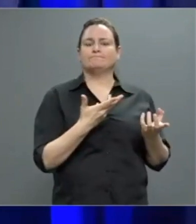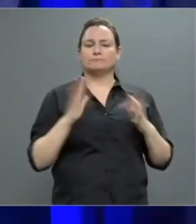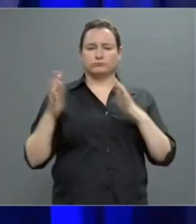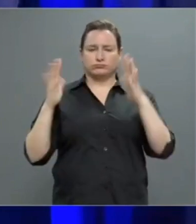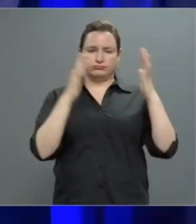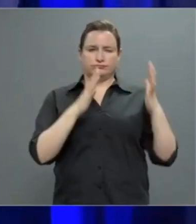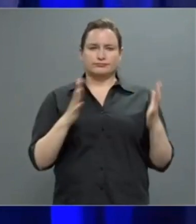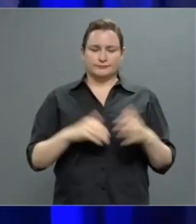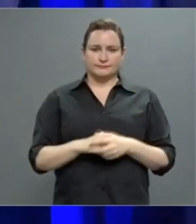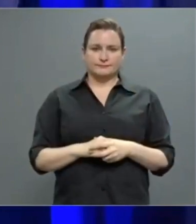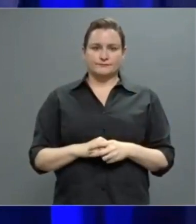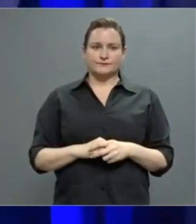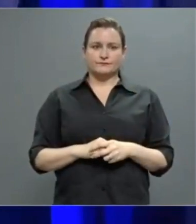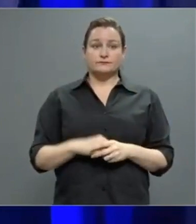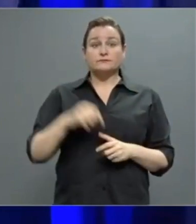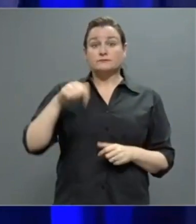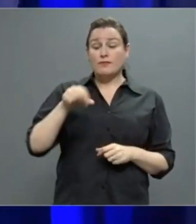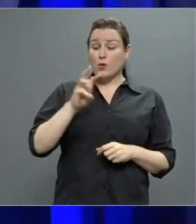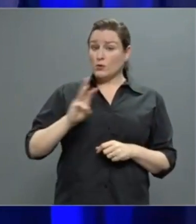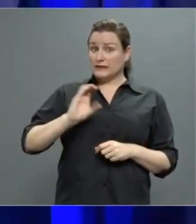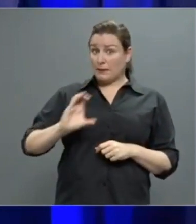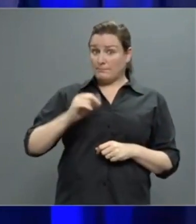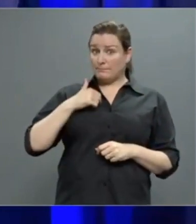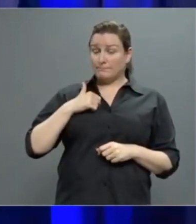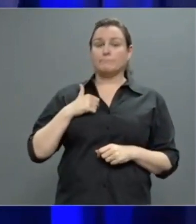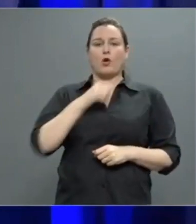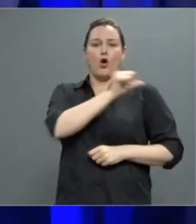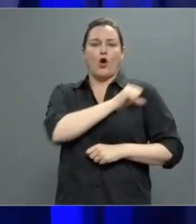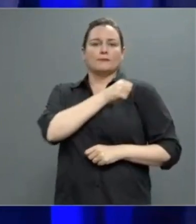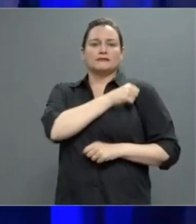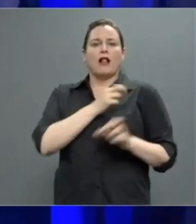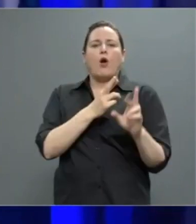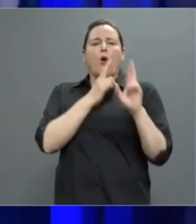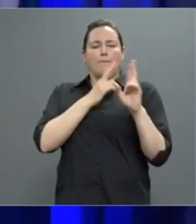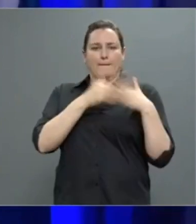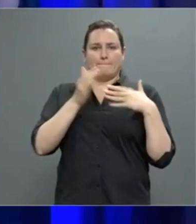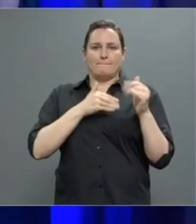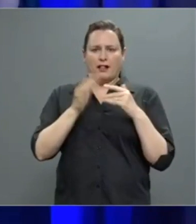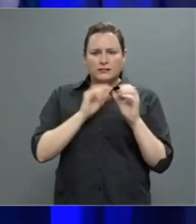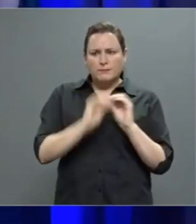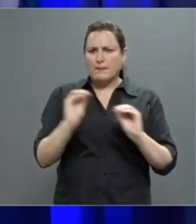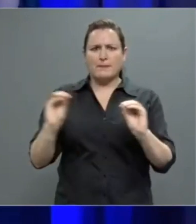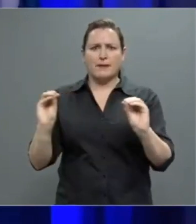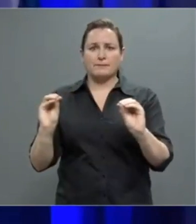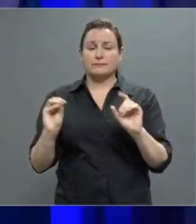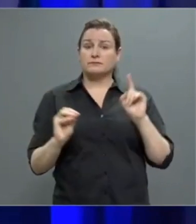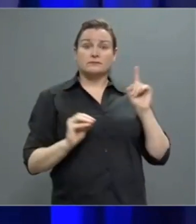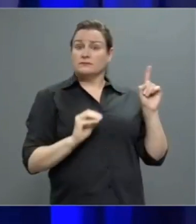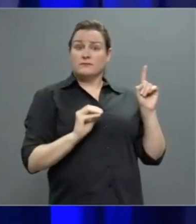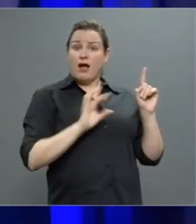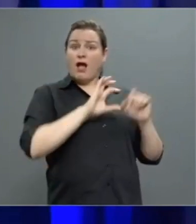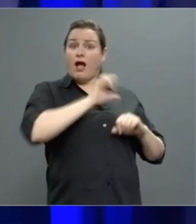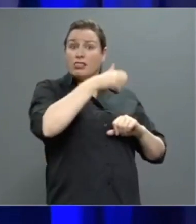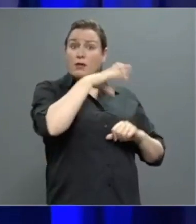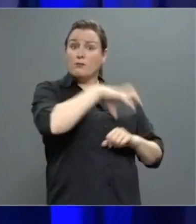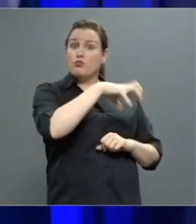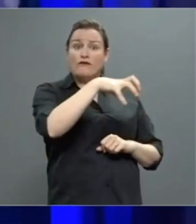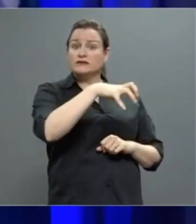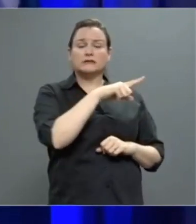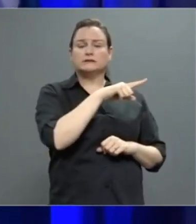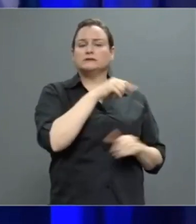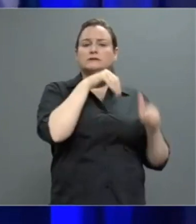In the Western Cape, we built hospitals of hope while other provinces sent people to die in hospitals of